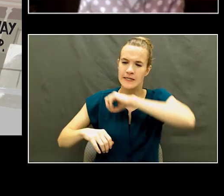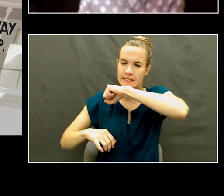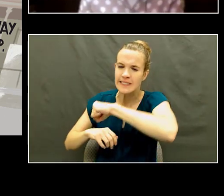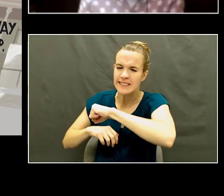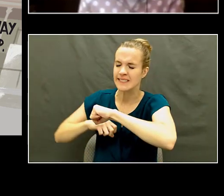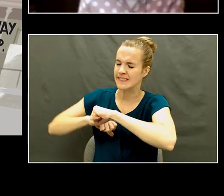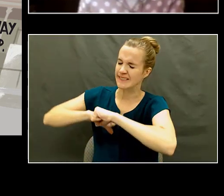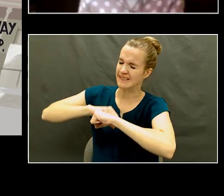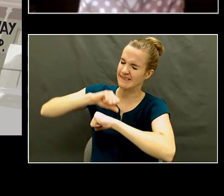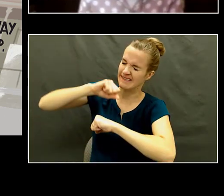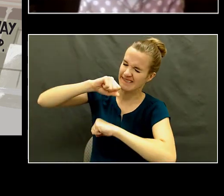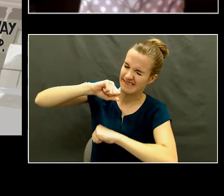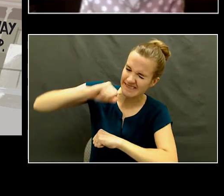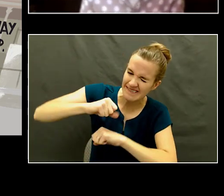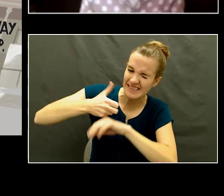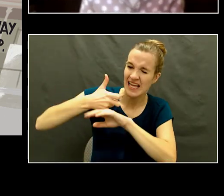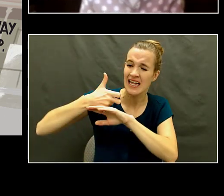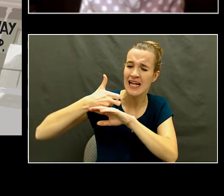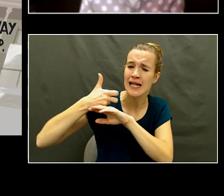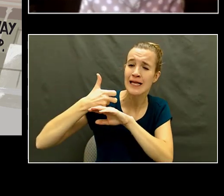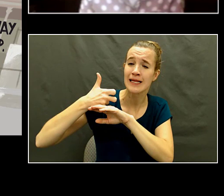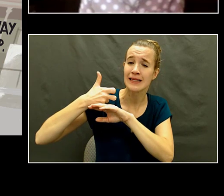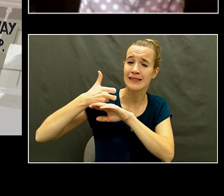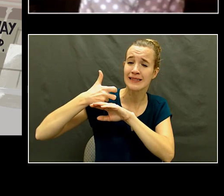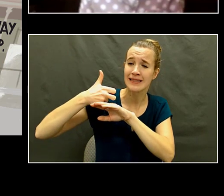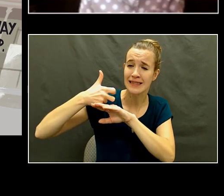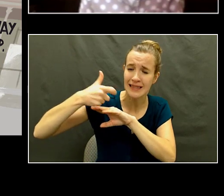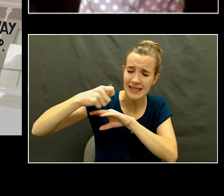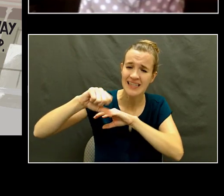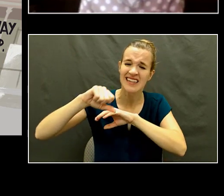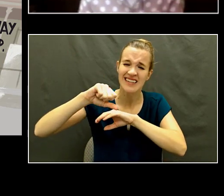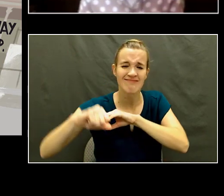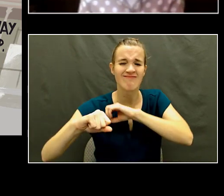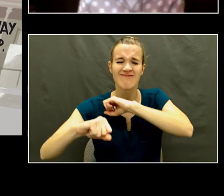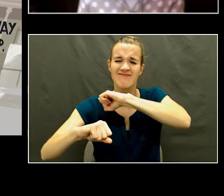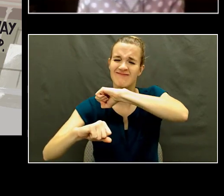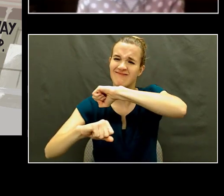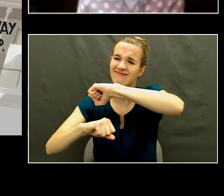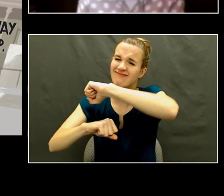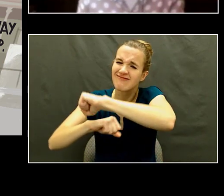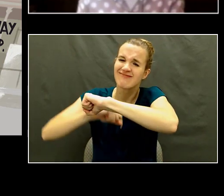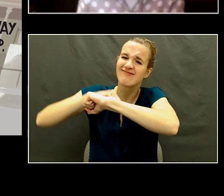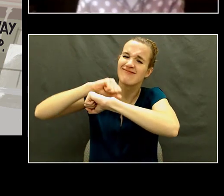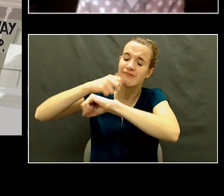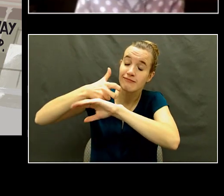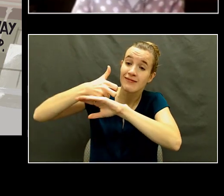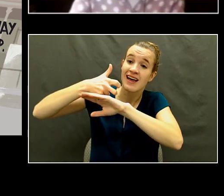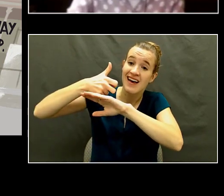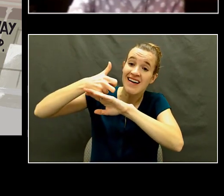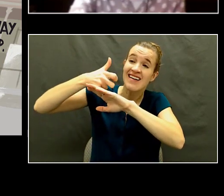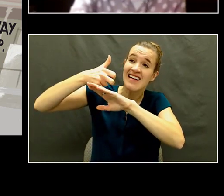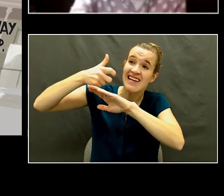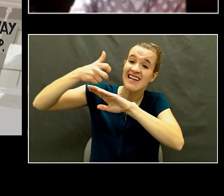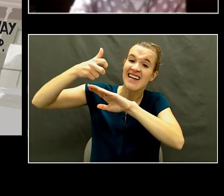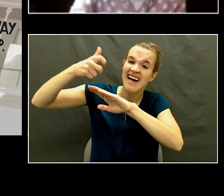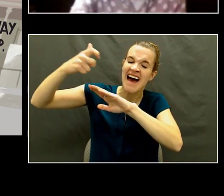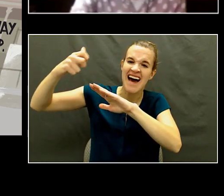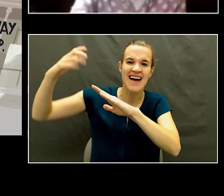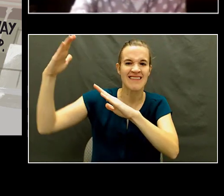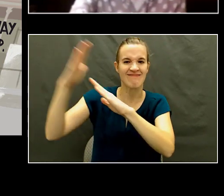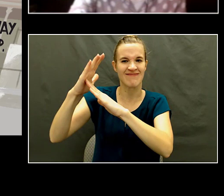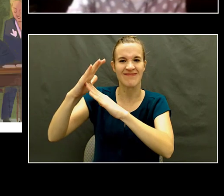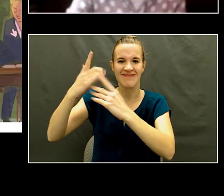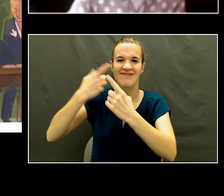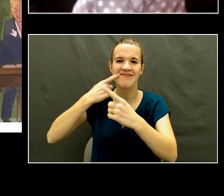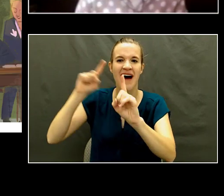hauling, dragging herself up those steps. She keeps going all the way to the top.